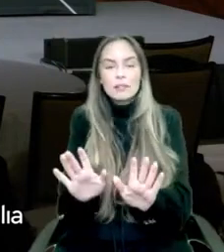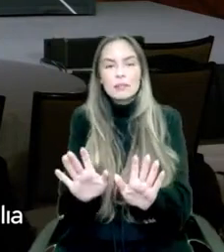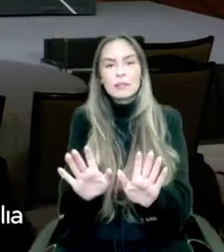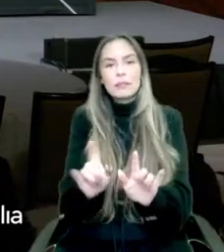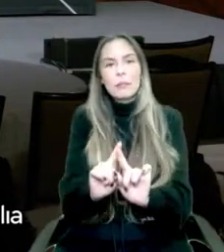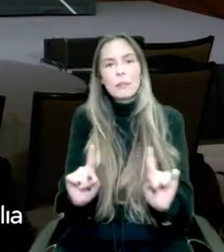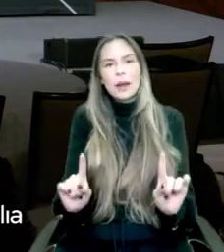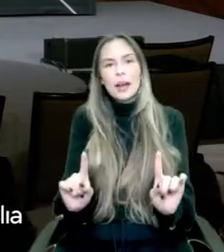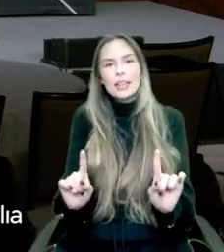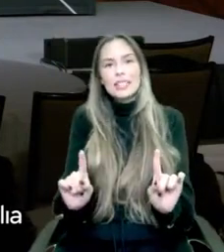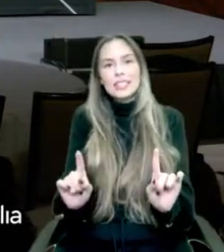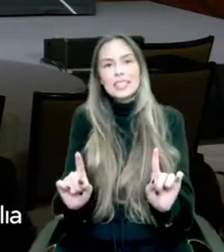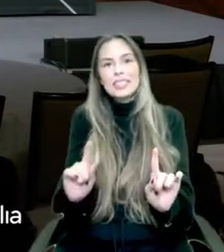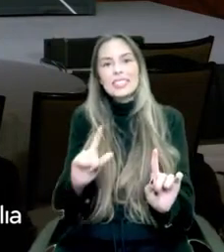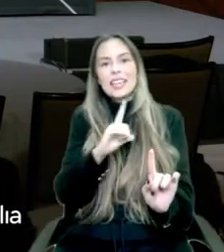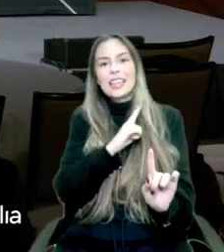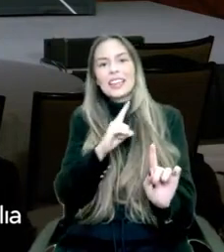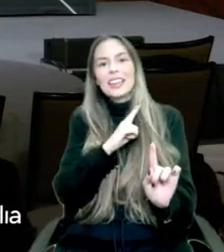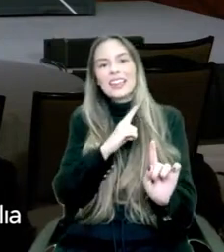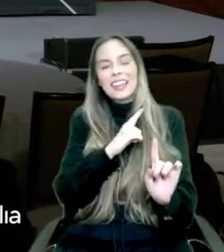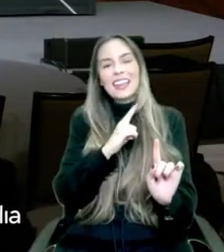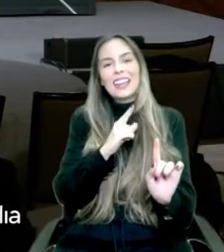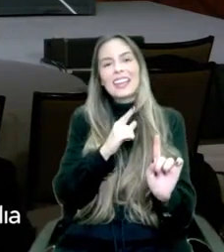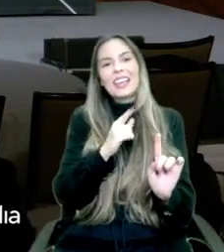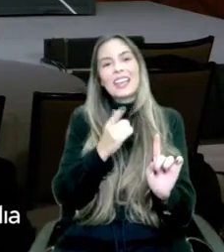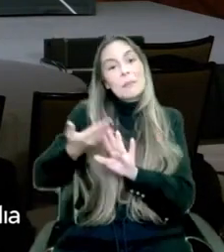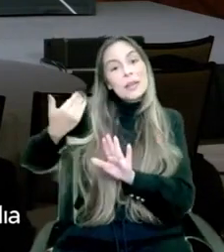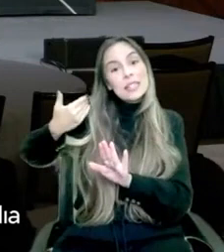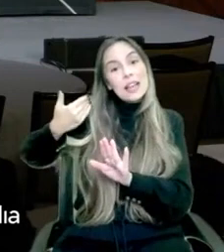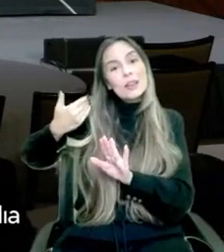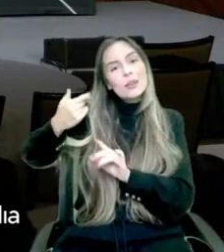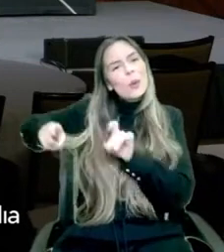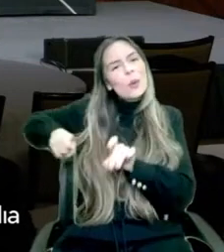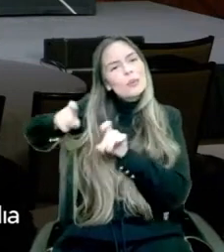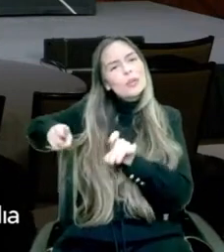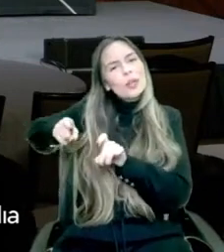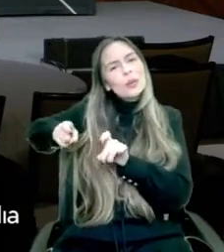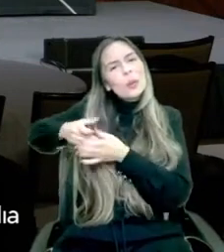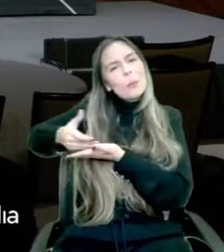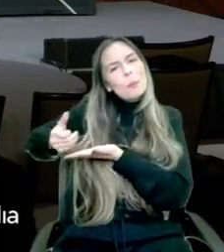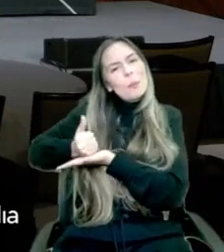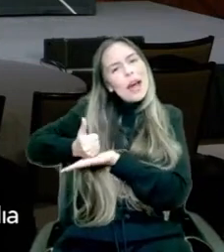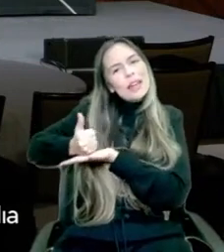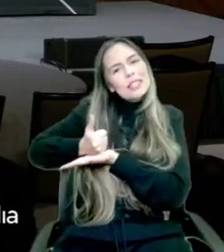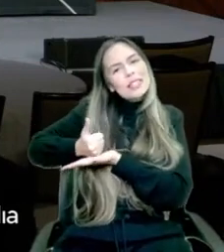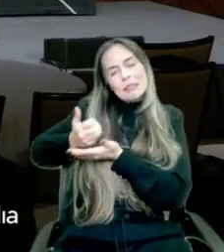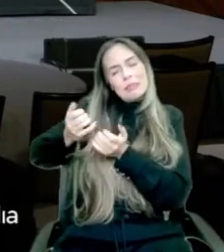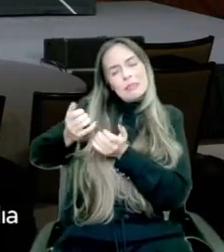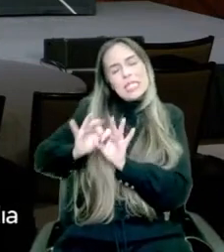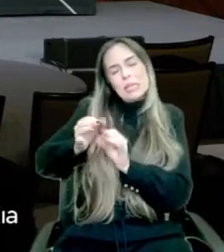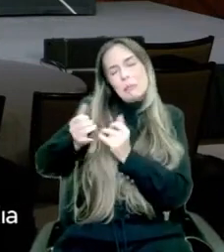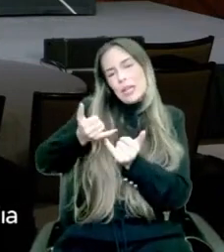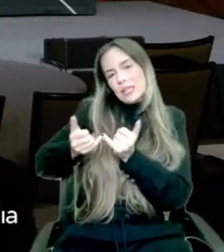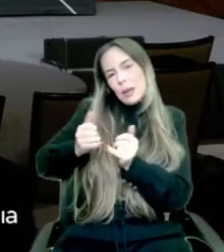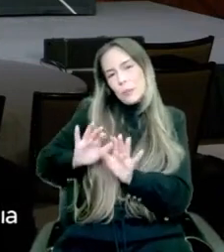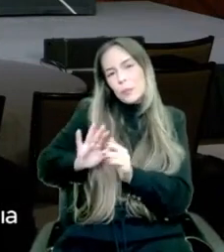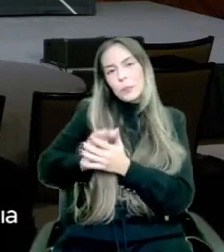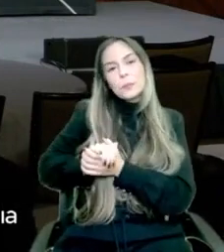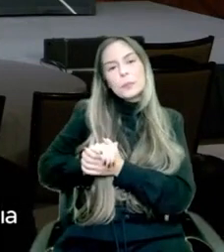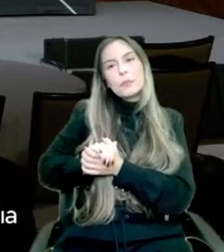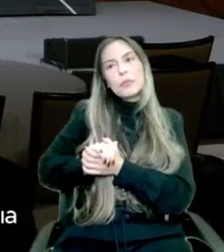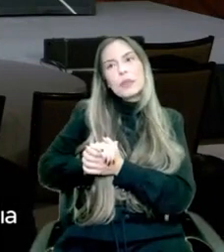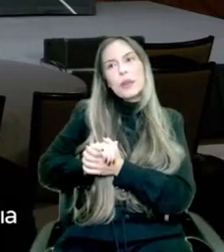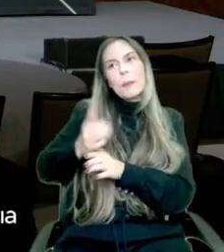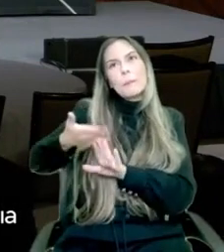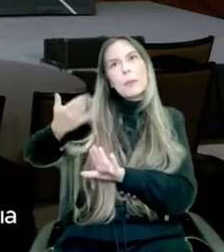about maybe early days of computing. I like really simple examples. So way back,